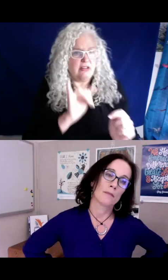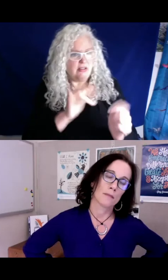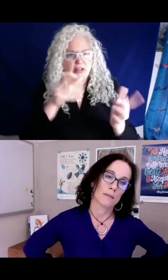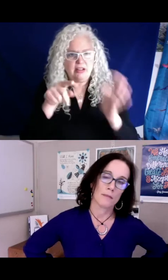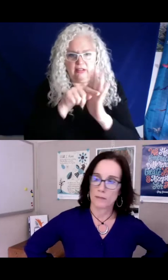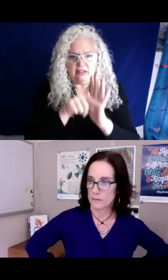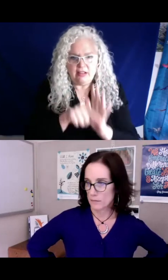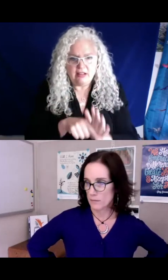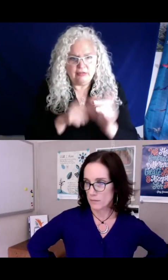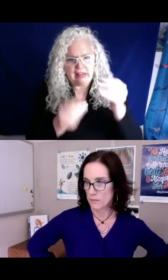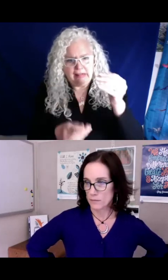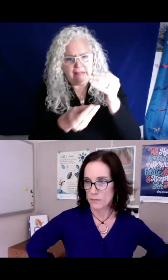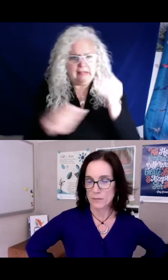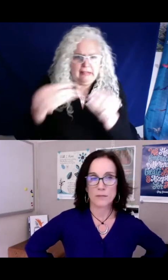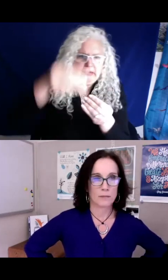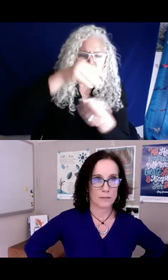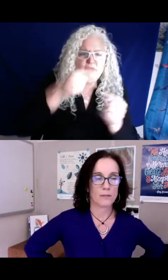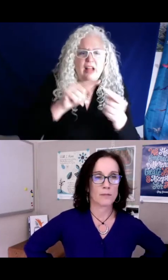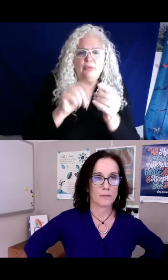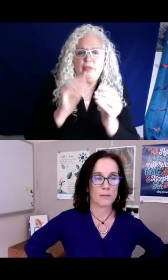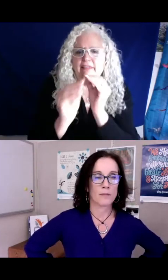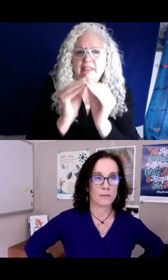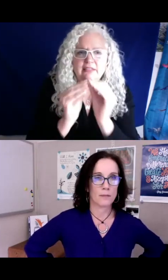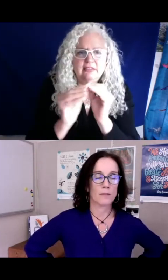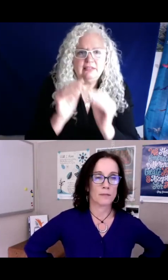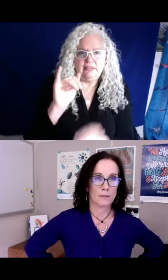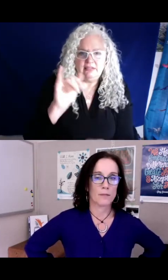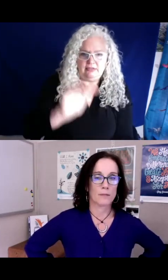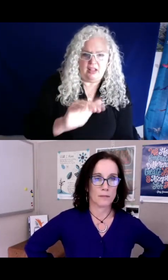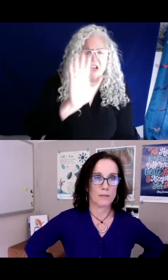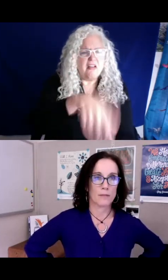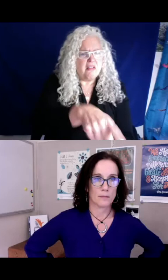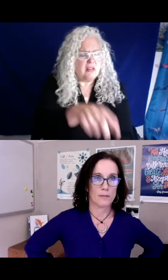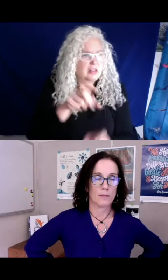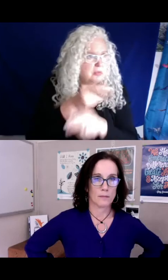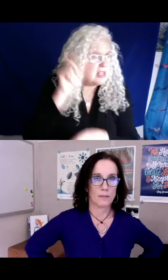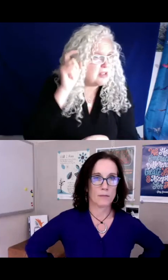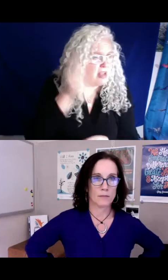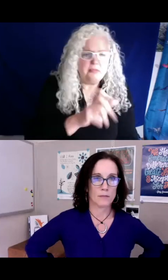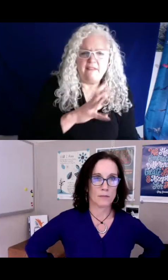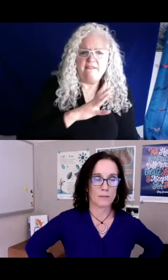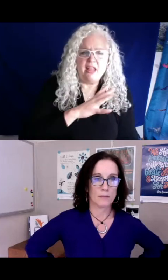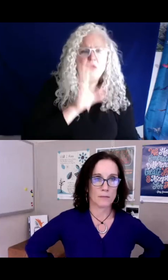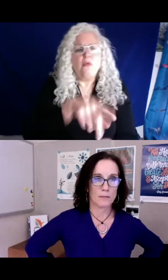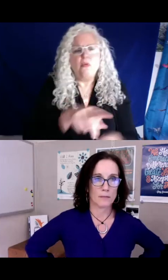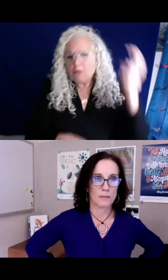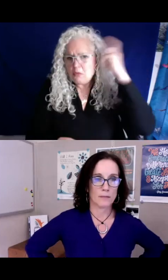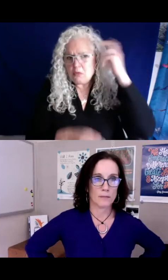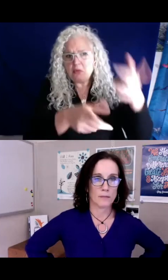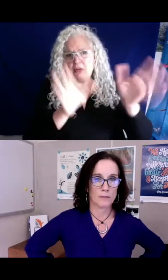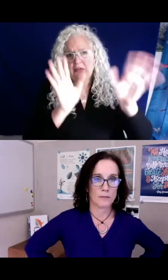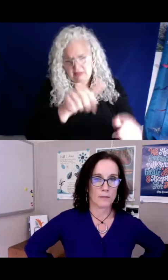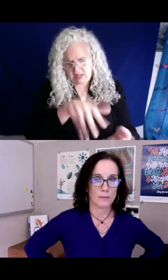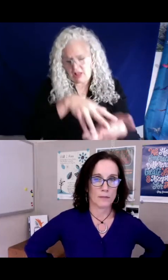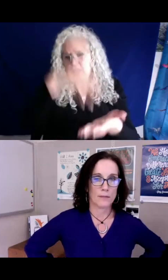can't hear. What do we do? Oh, your child can't speak. What do we do? And it's focused on the negative aspects. Oh, just